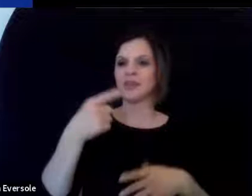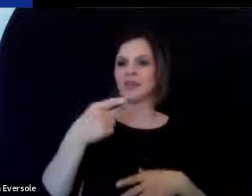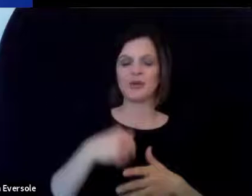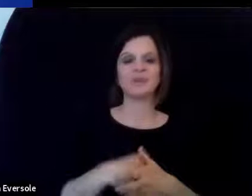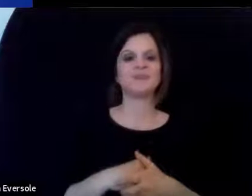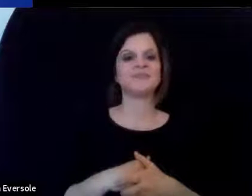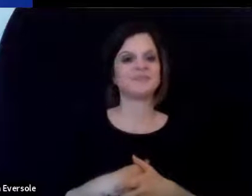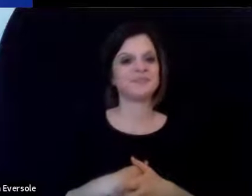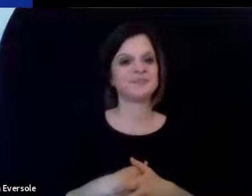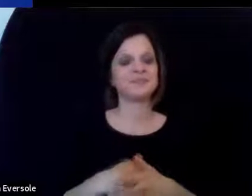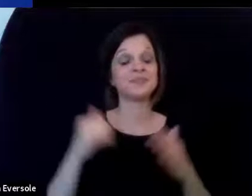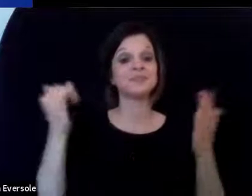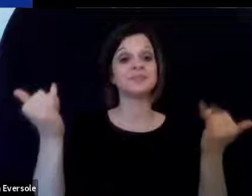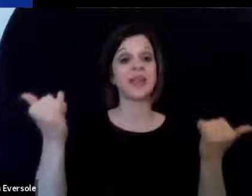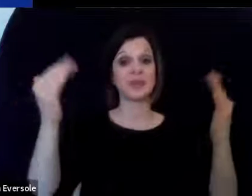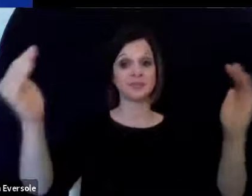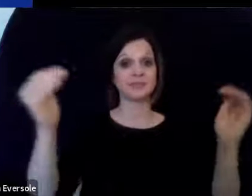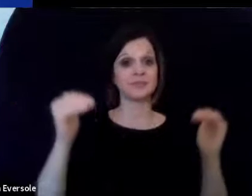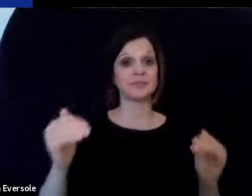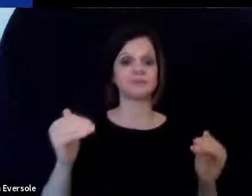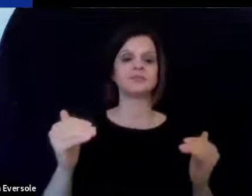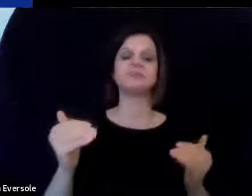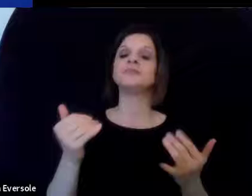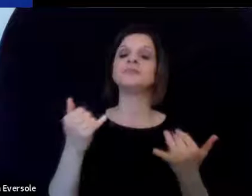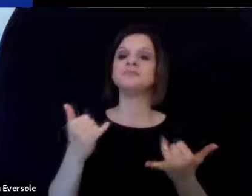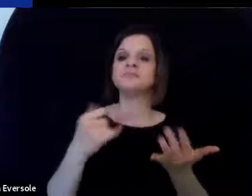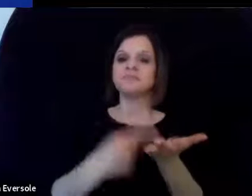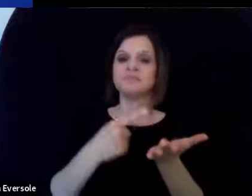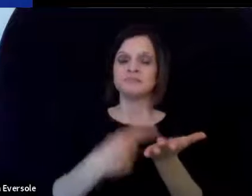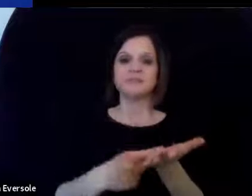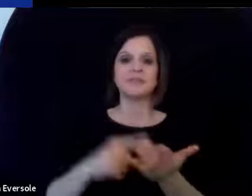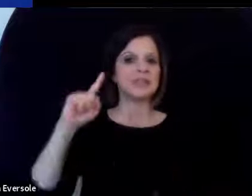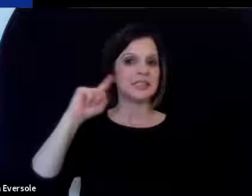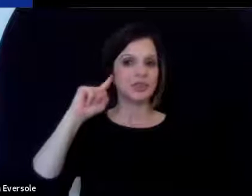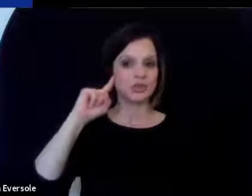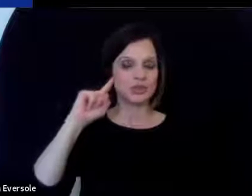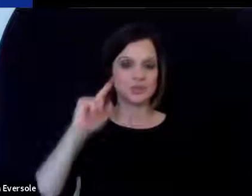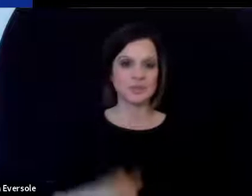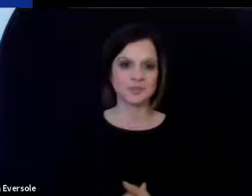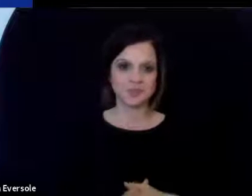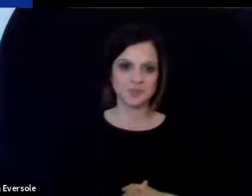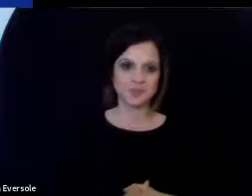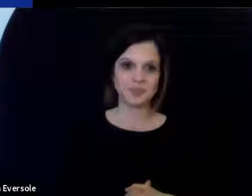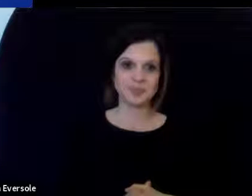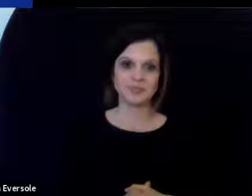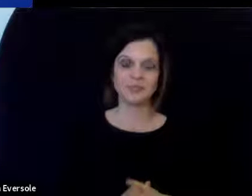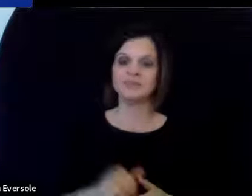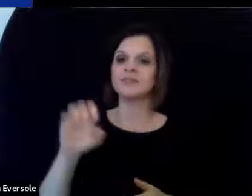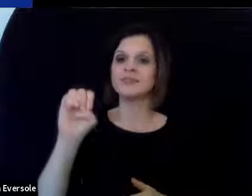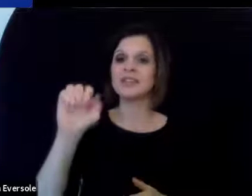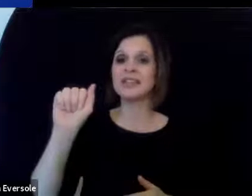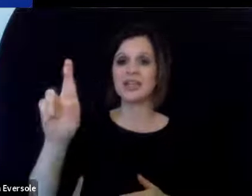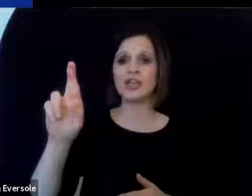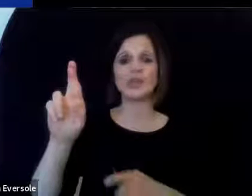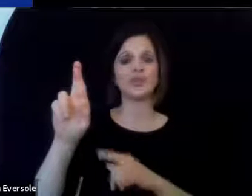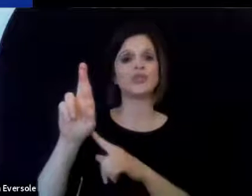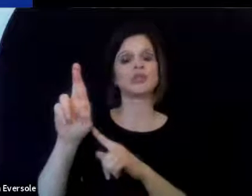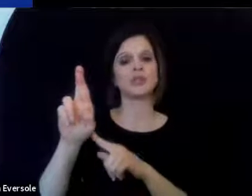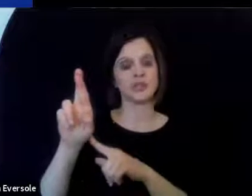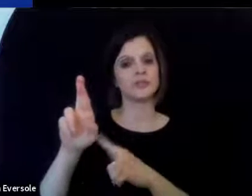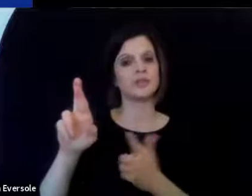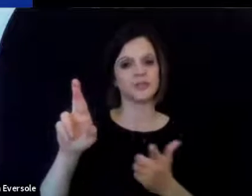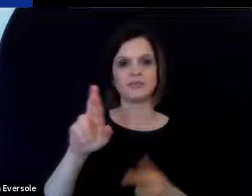Thank you. Now we're going to start talking about the ears because the ears are huge in